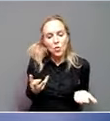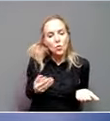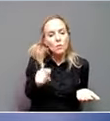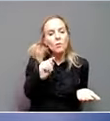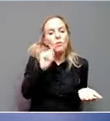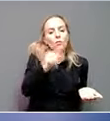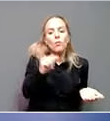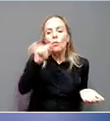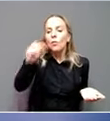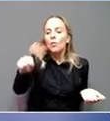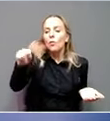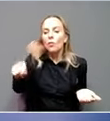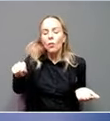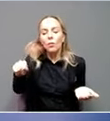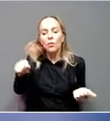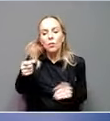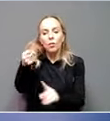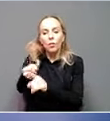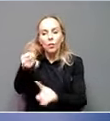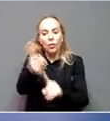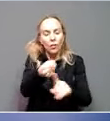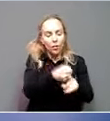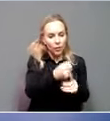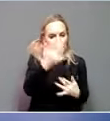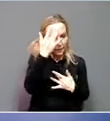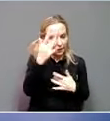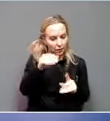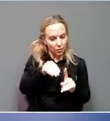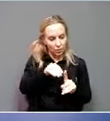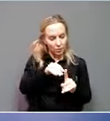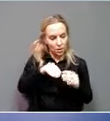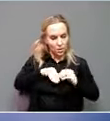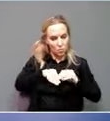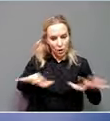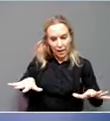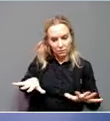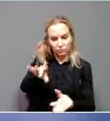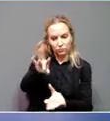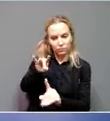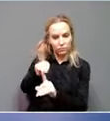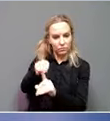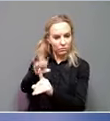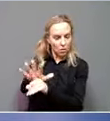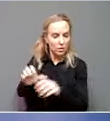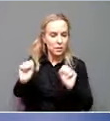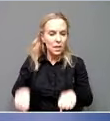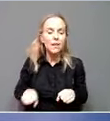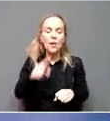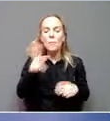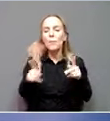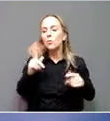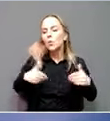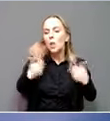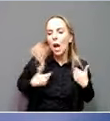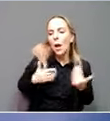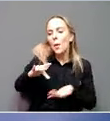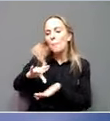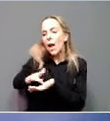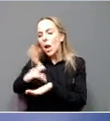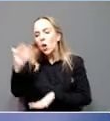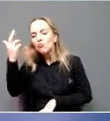it presents a significant difference. Now, people are too young. If there are other medical reasons, that